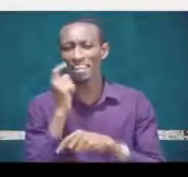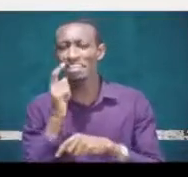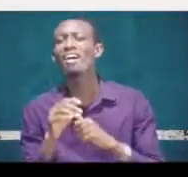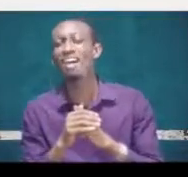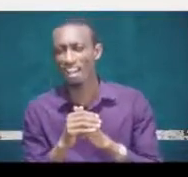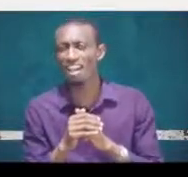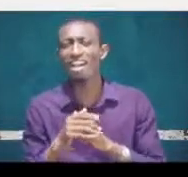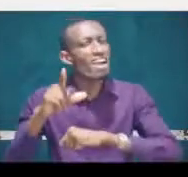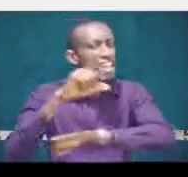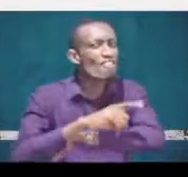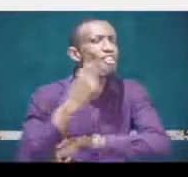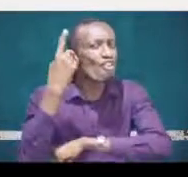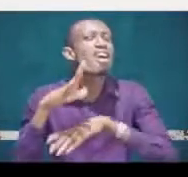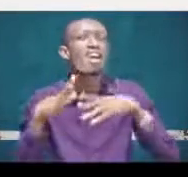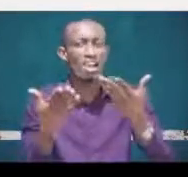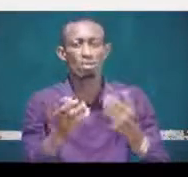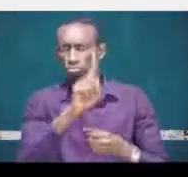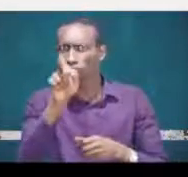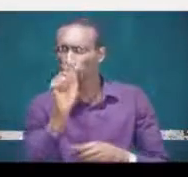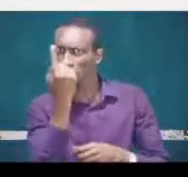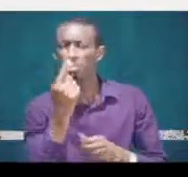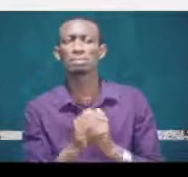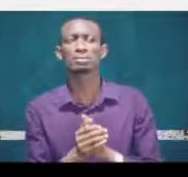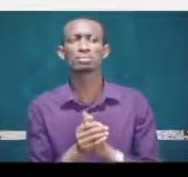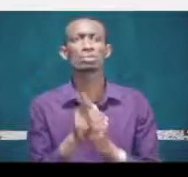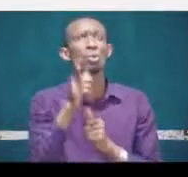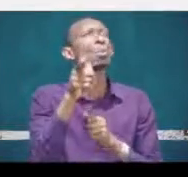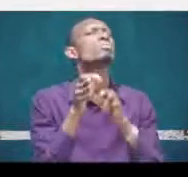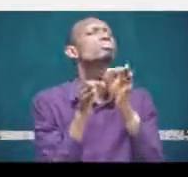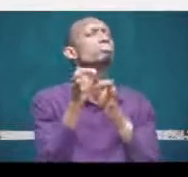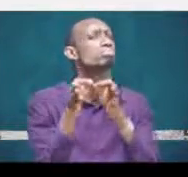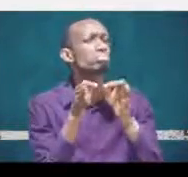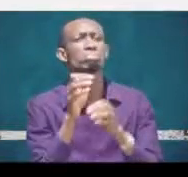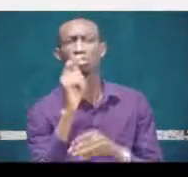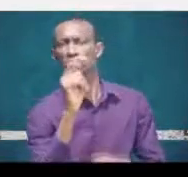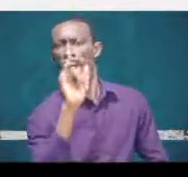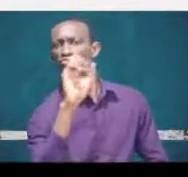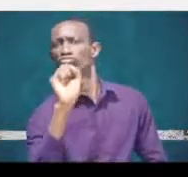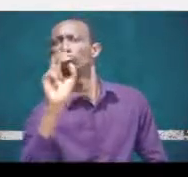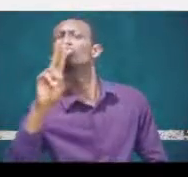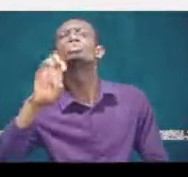understanding. Question number 1, define